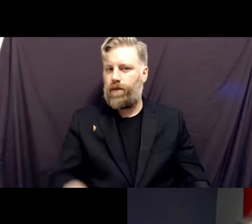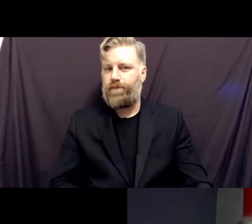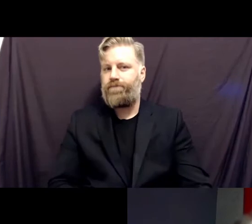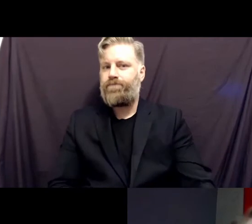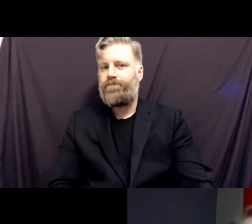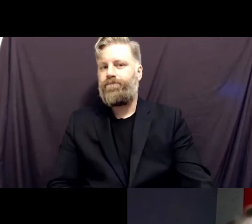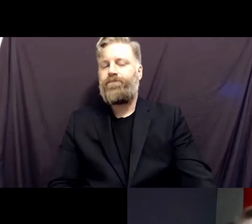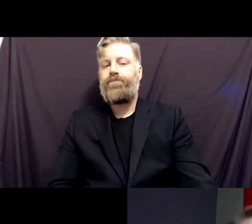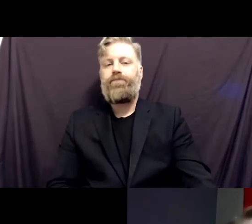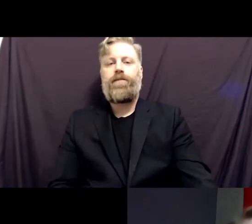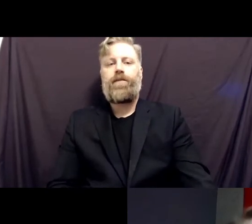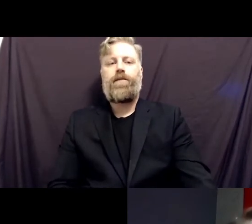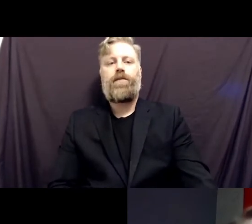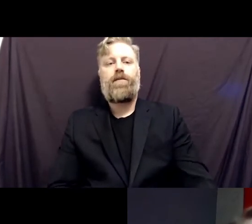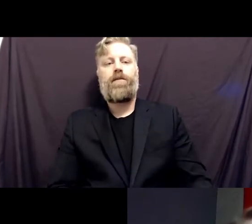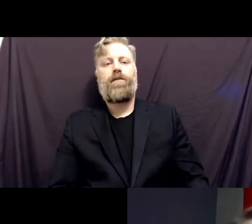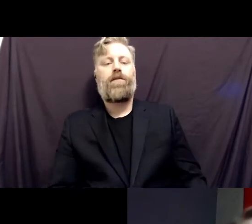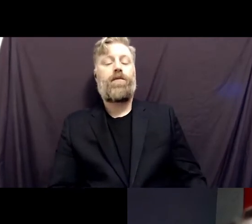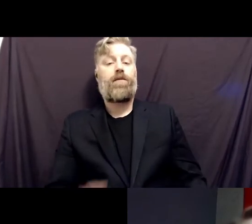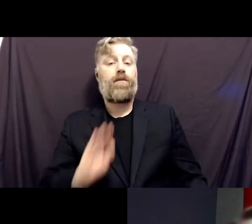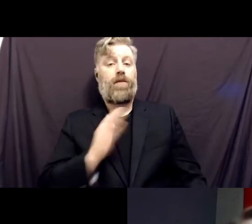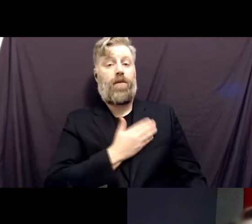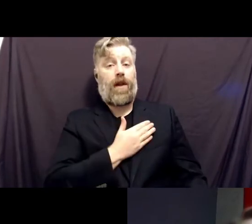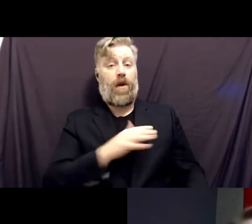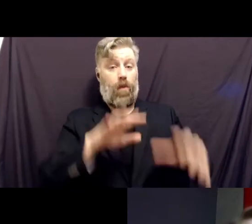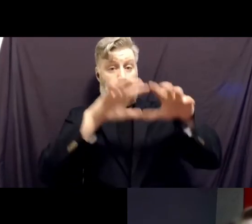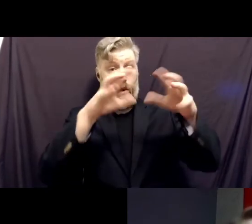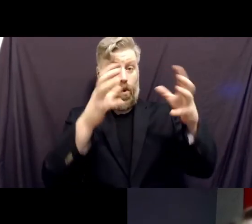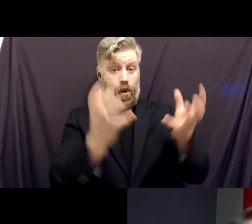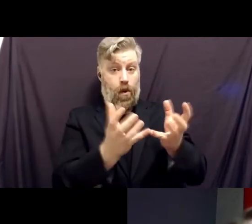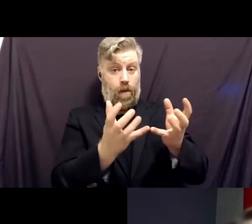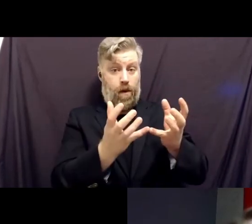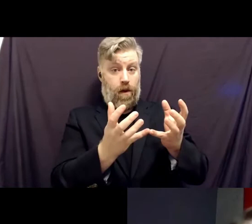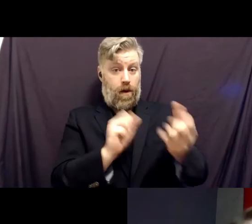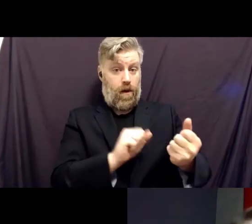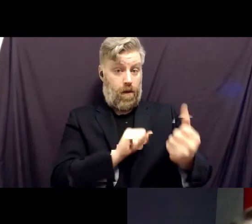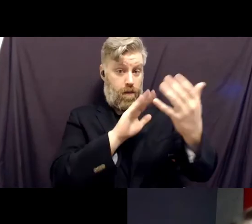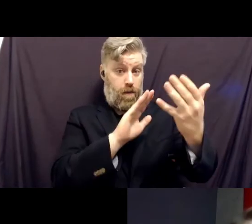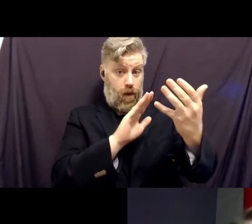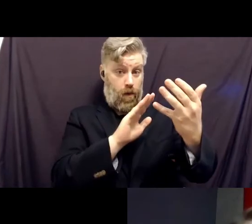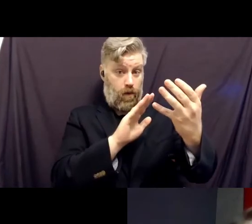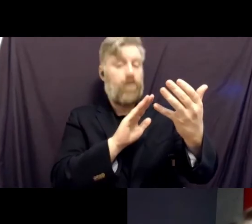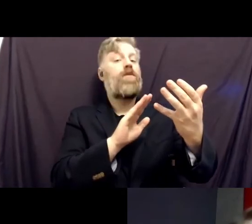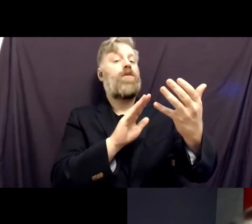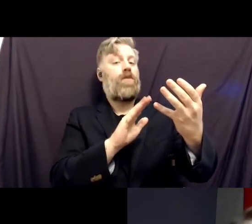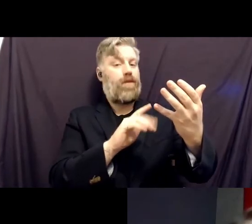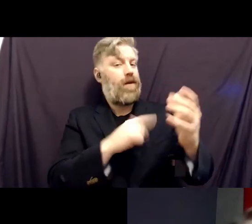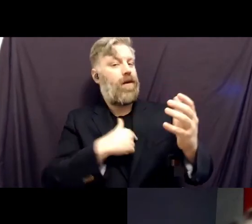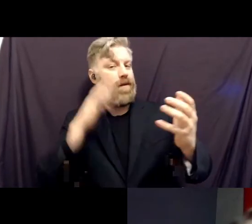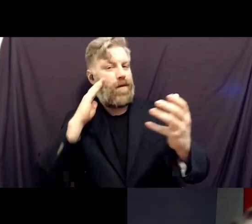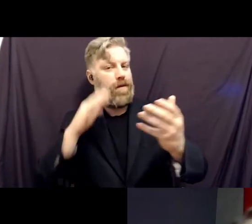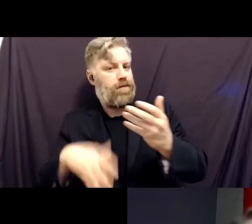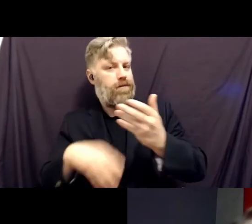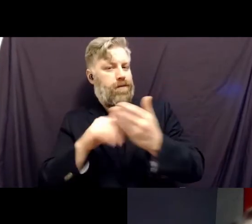complement our global approach, one of my personal goals has been